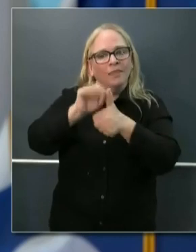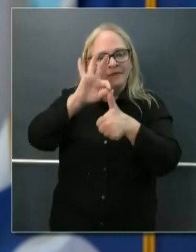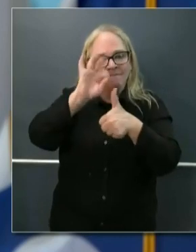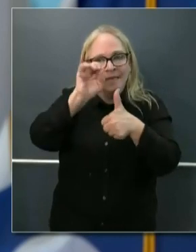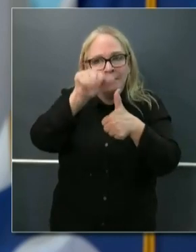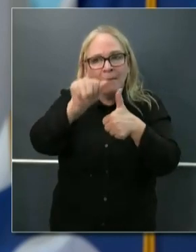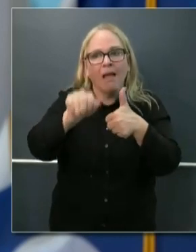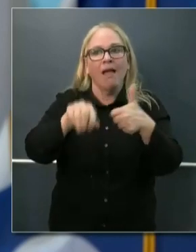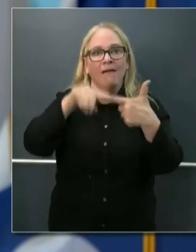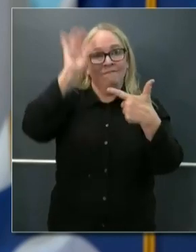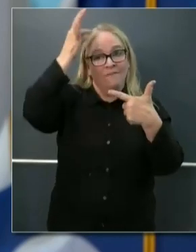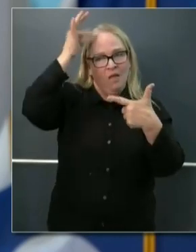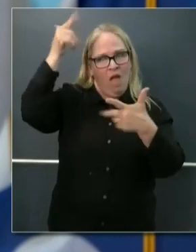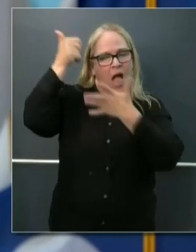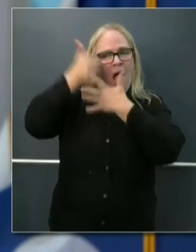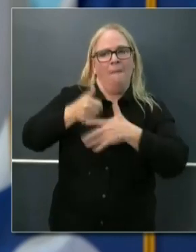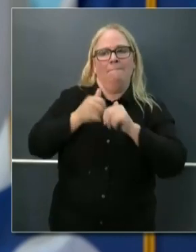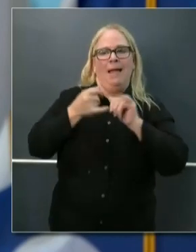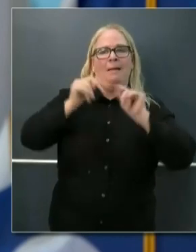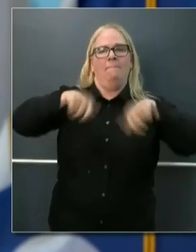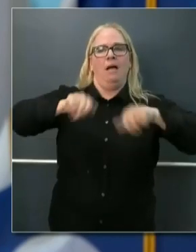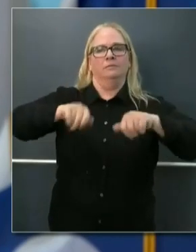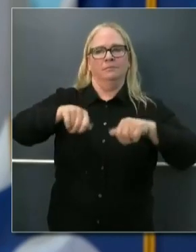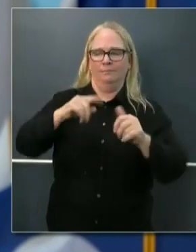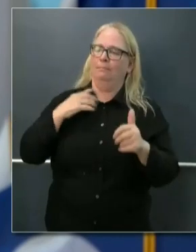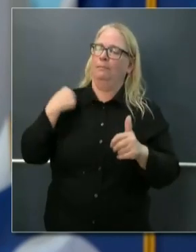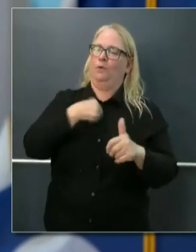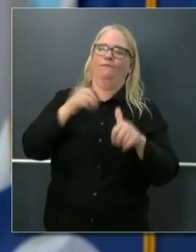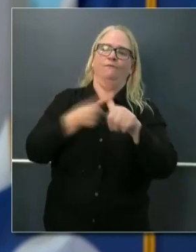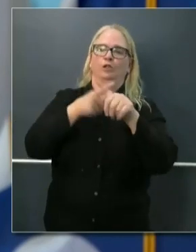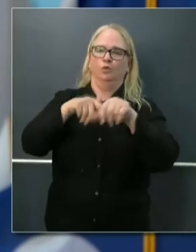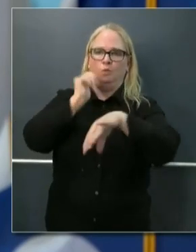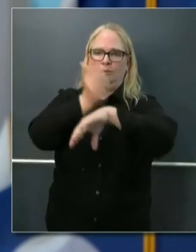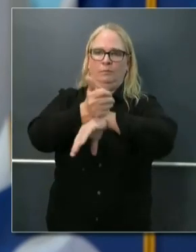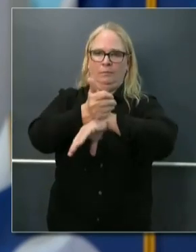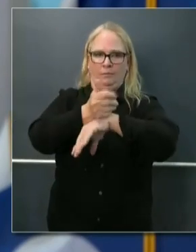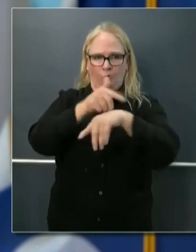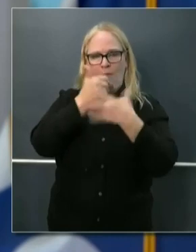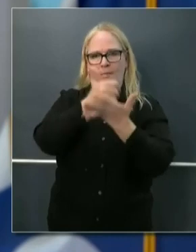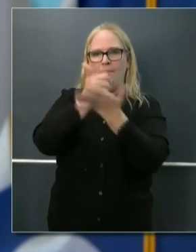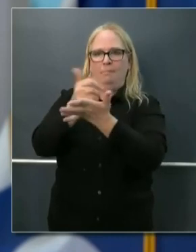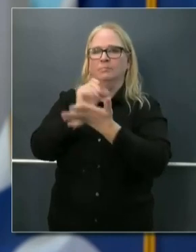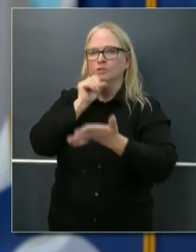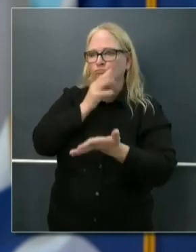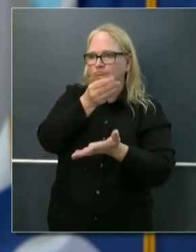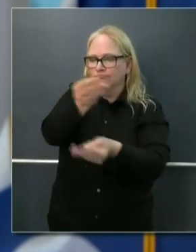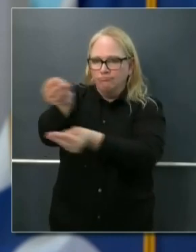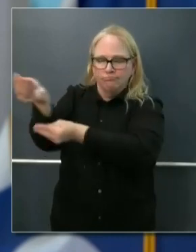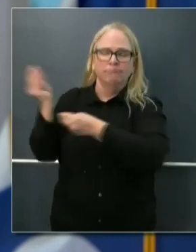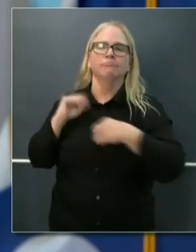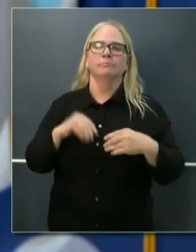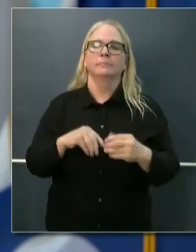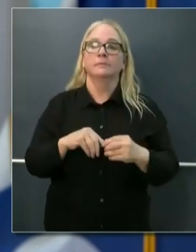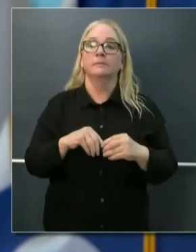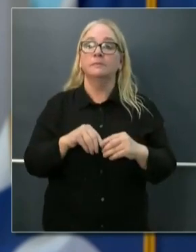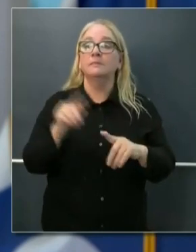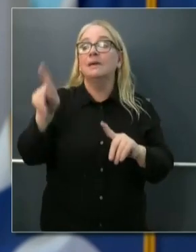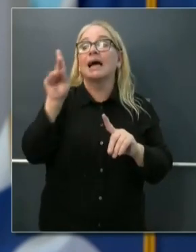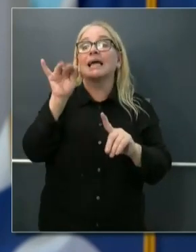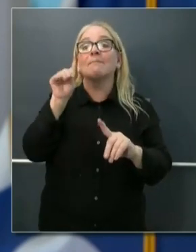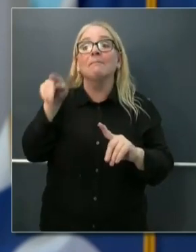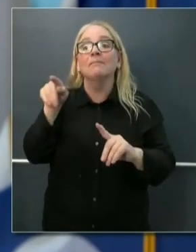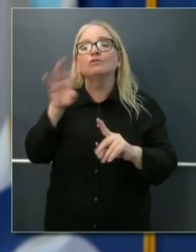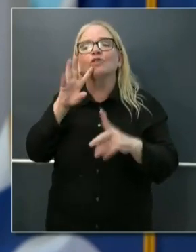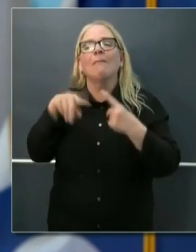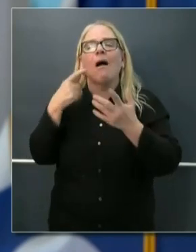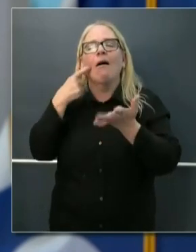government for allowing us to be the first to set up this program. Kim made a point about lives lost,